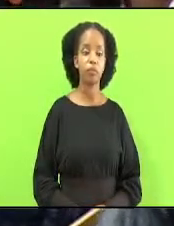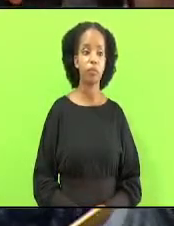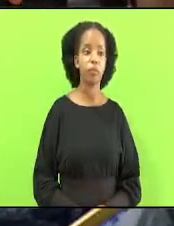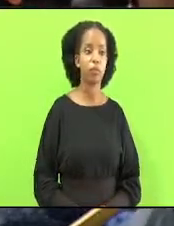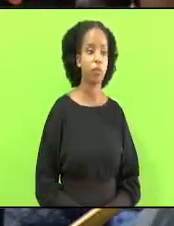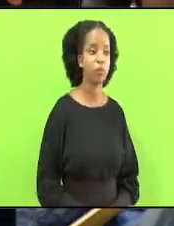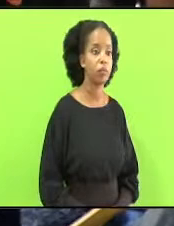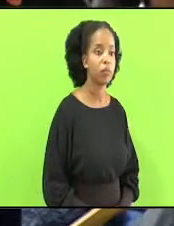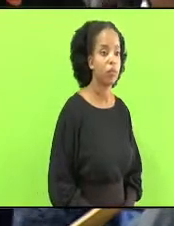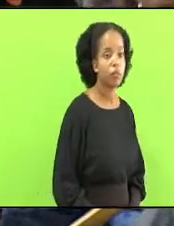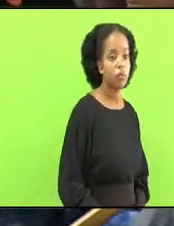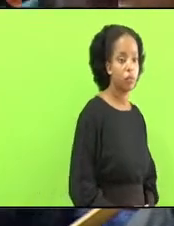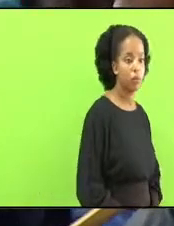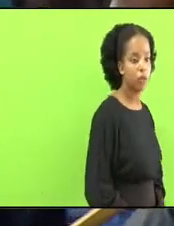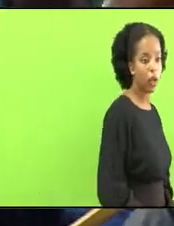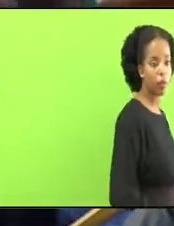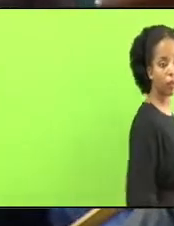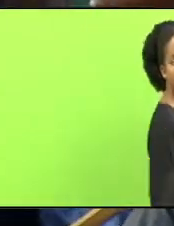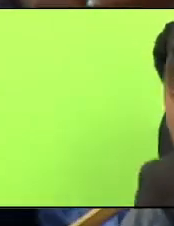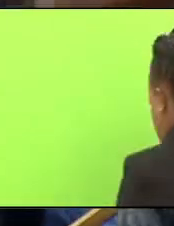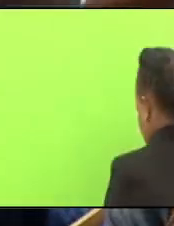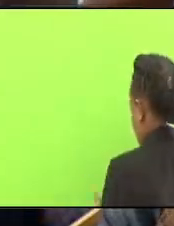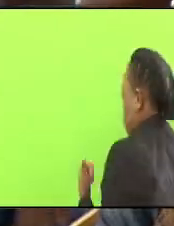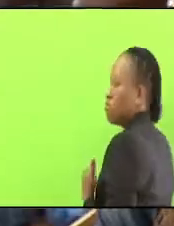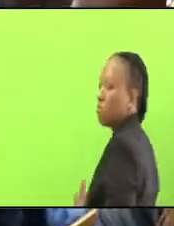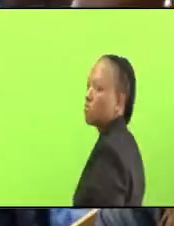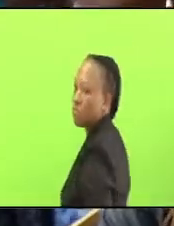Our river Linara. Lina Ntate?